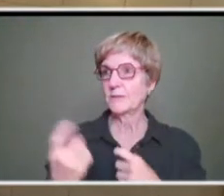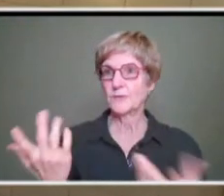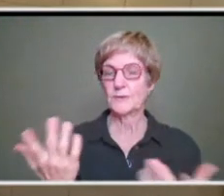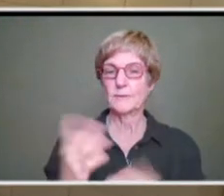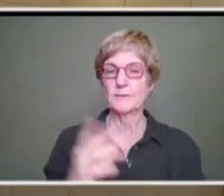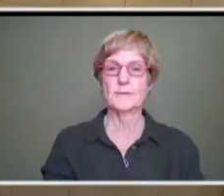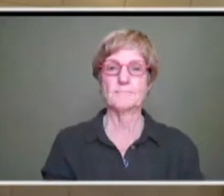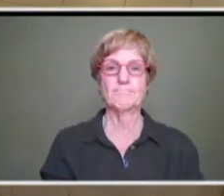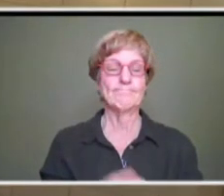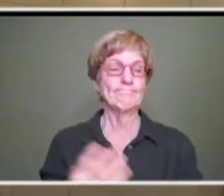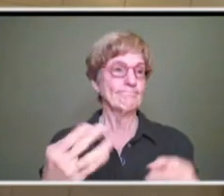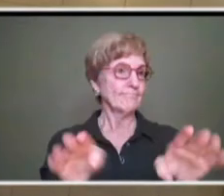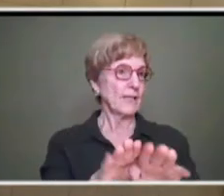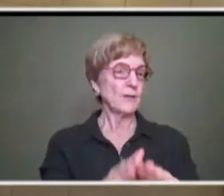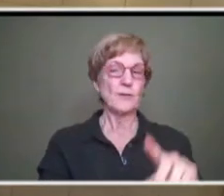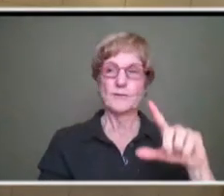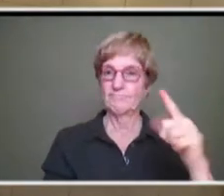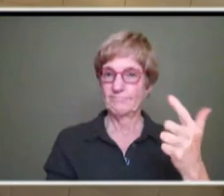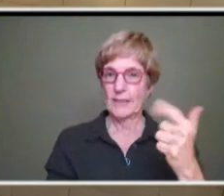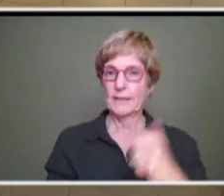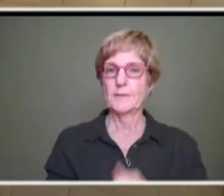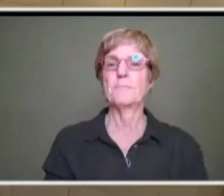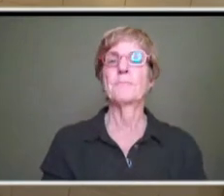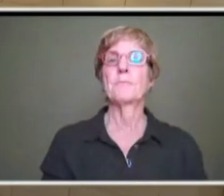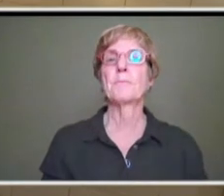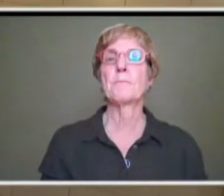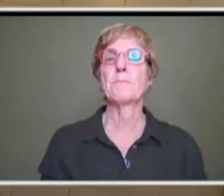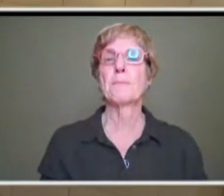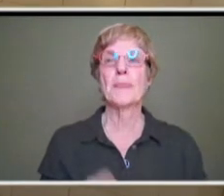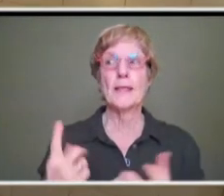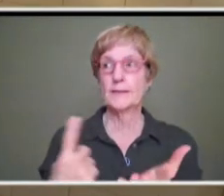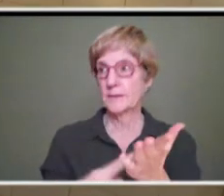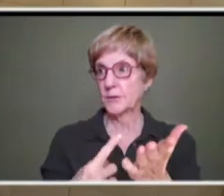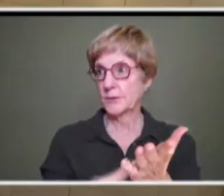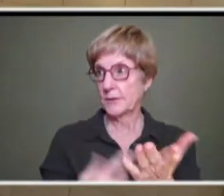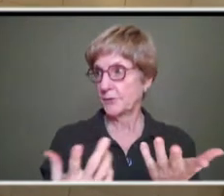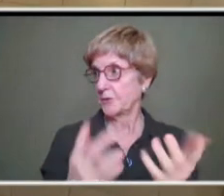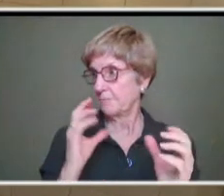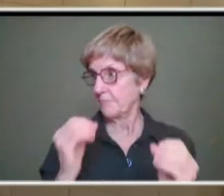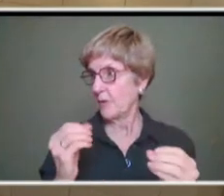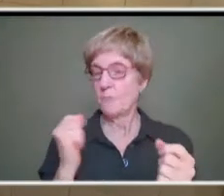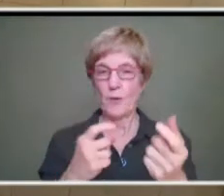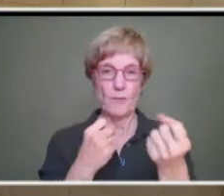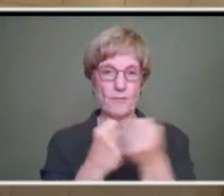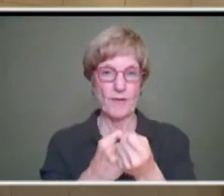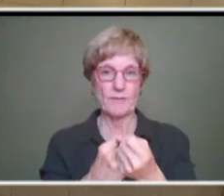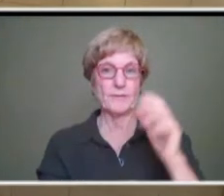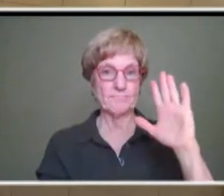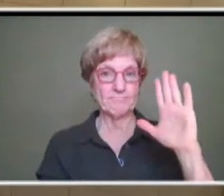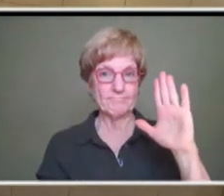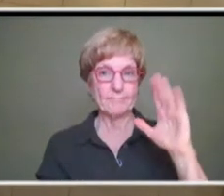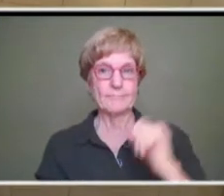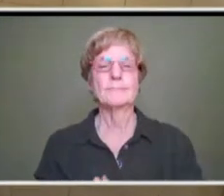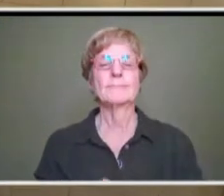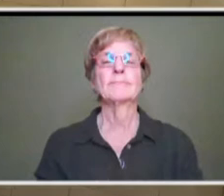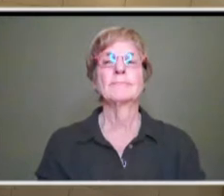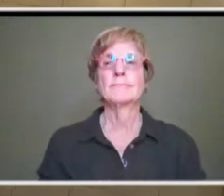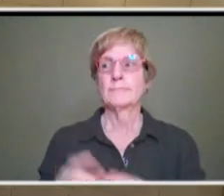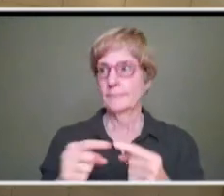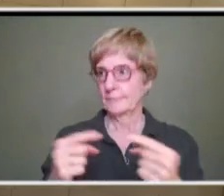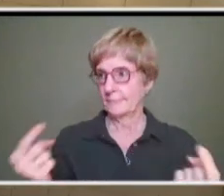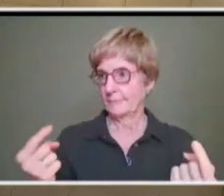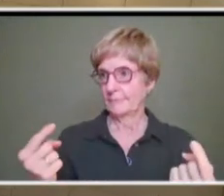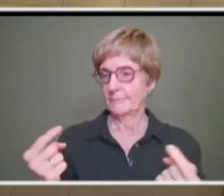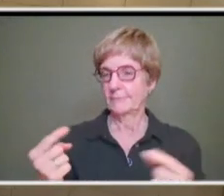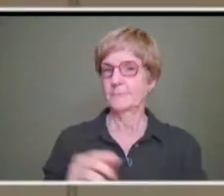second motion is made probably a second any discussion on that here are none all in favor of safe please raise your hand any opposed